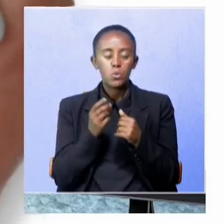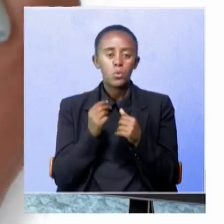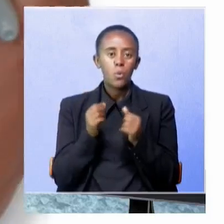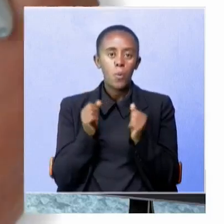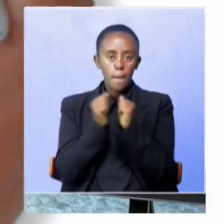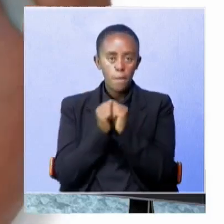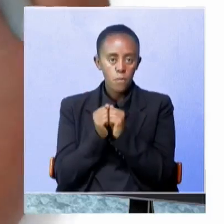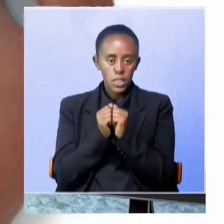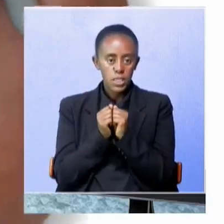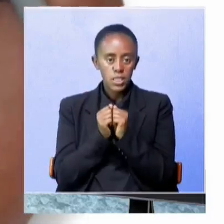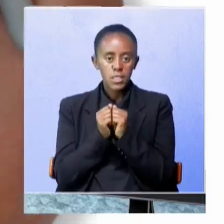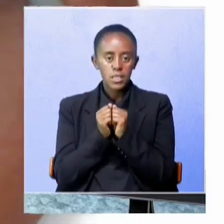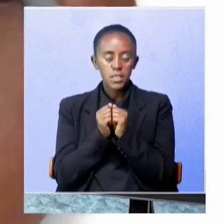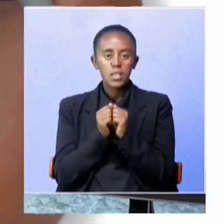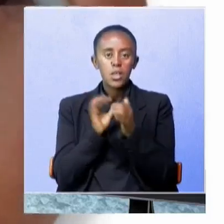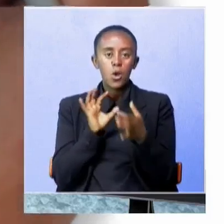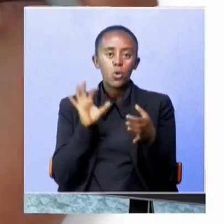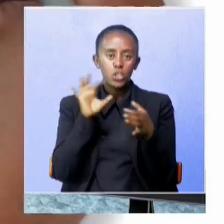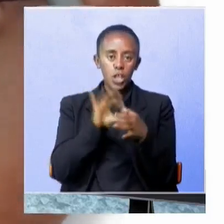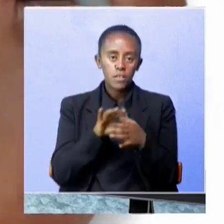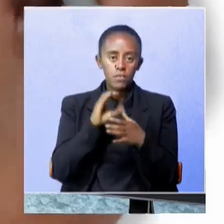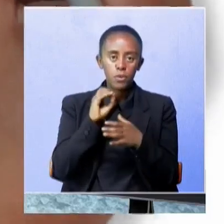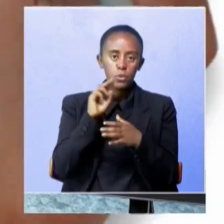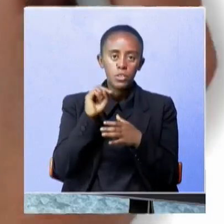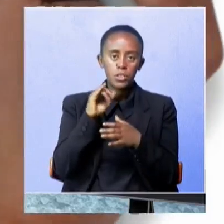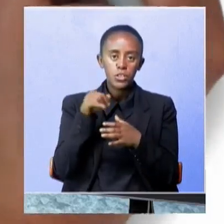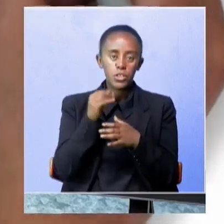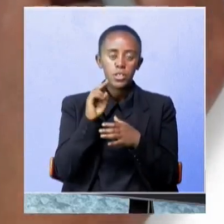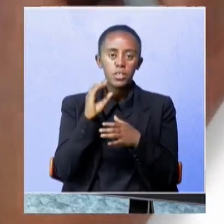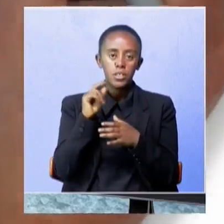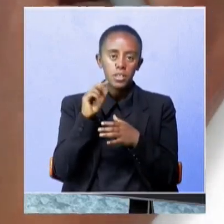with conjunctive